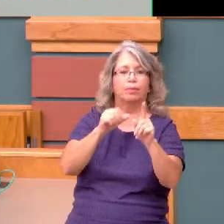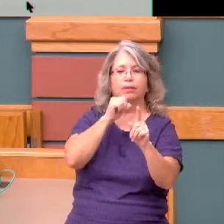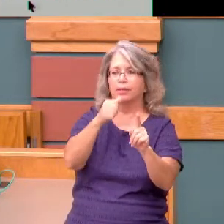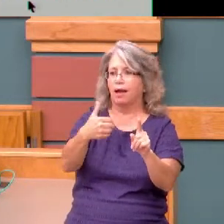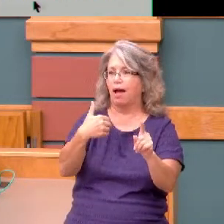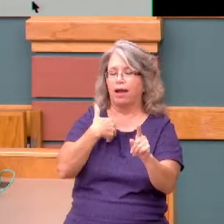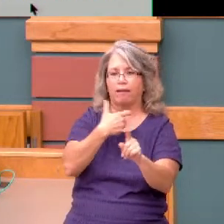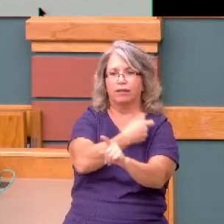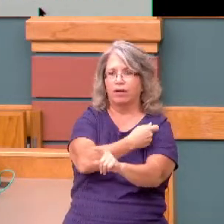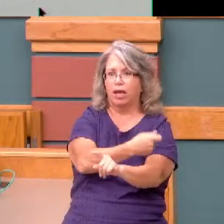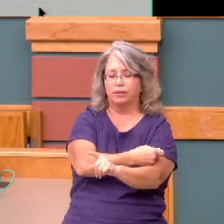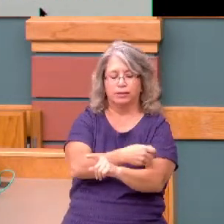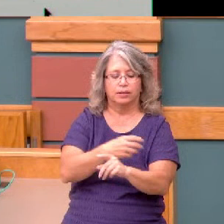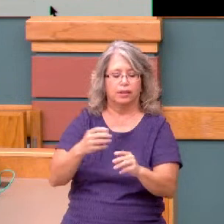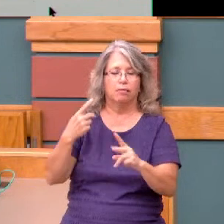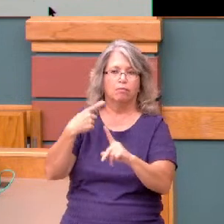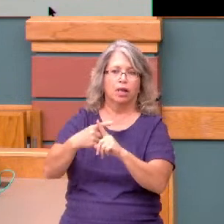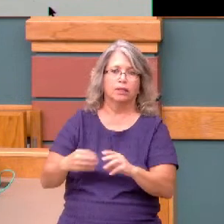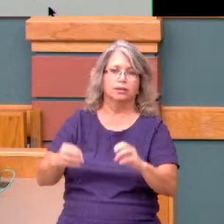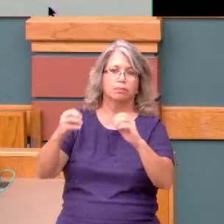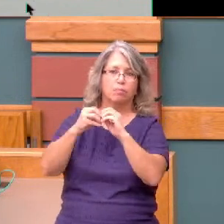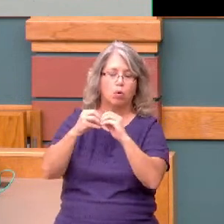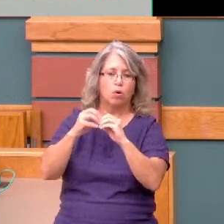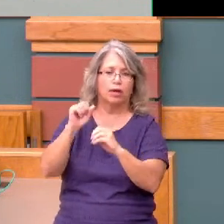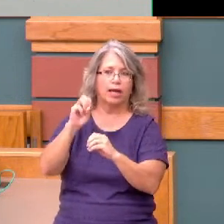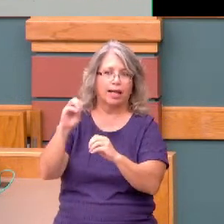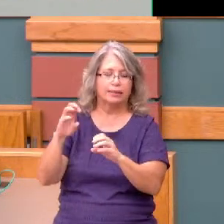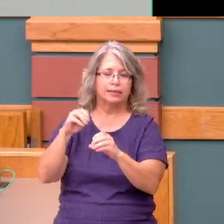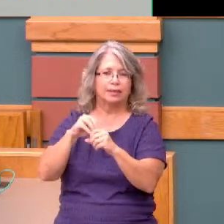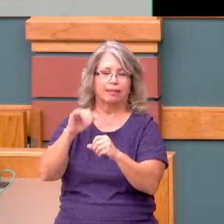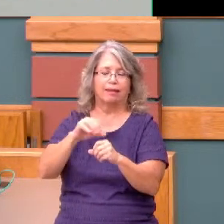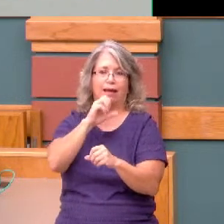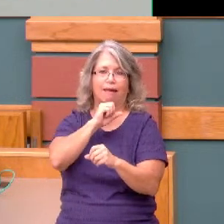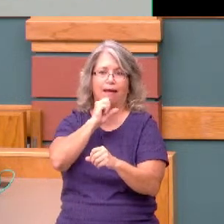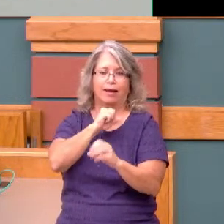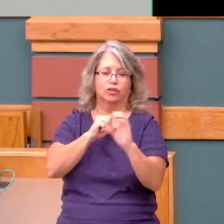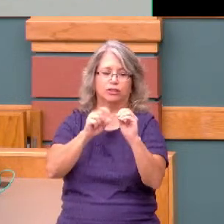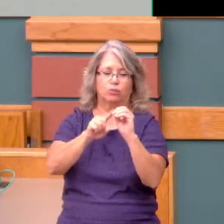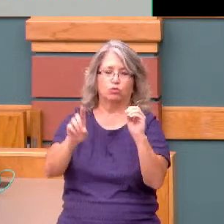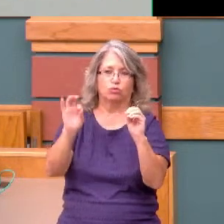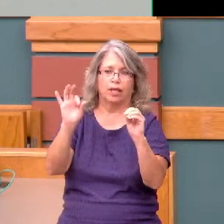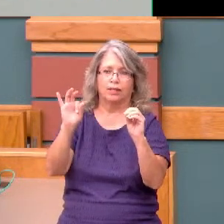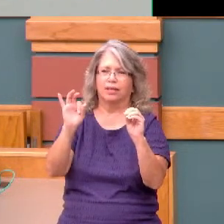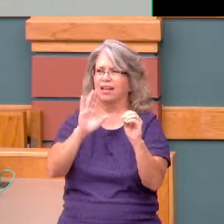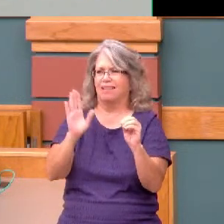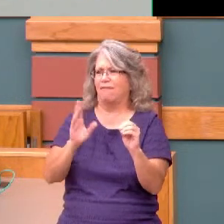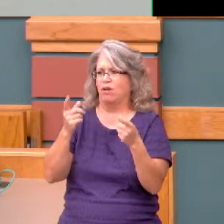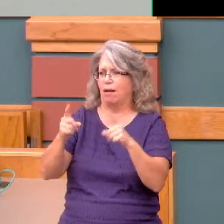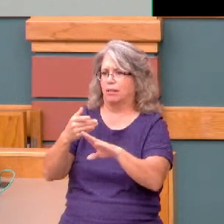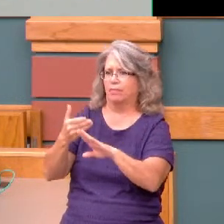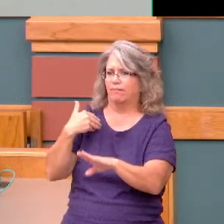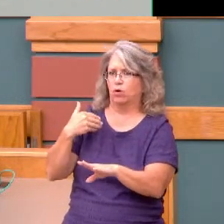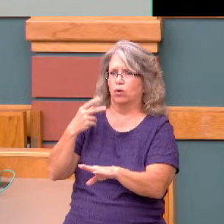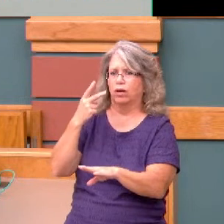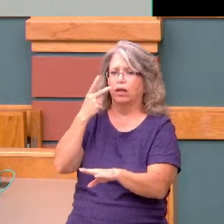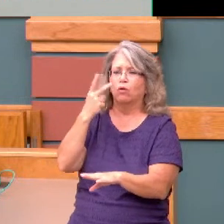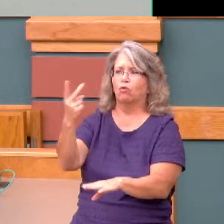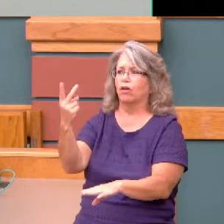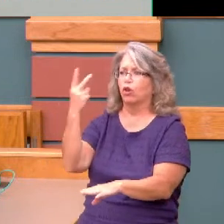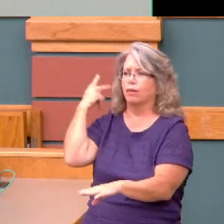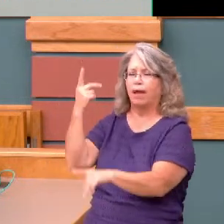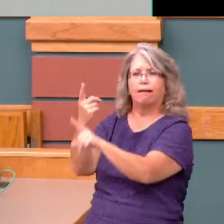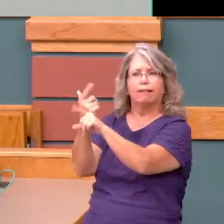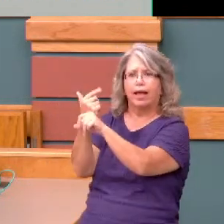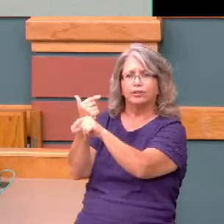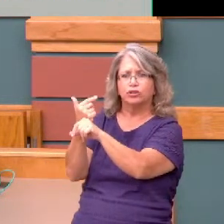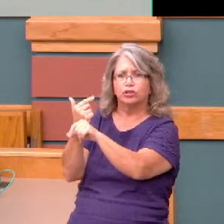to 19-year-old age group than in other ages, and we've never really seen this before. You can look back to the winter where the 0 to 19-year-old